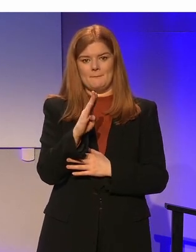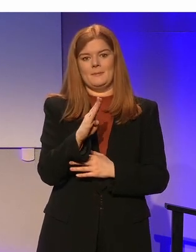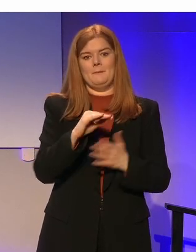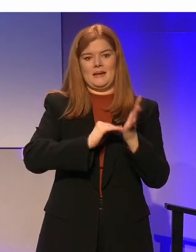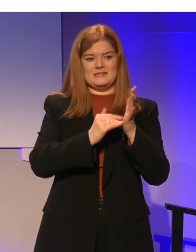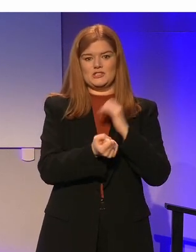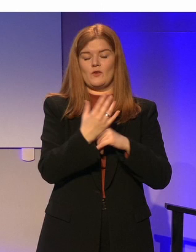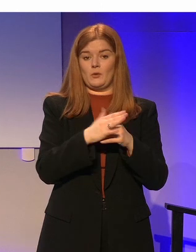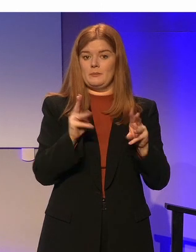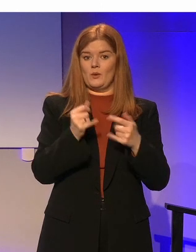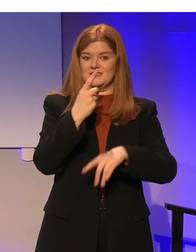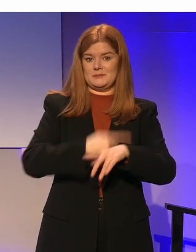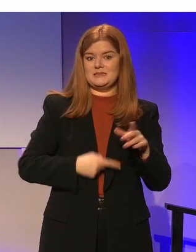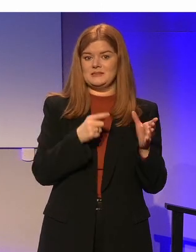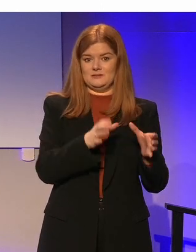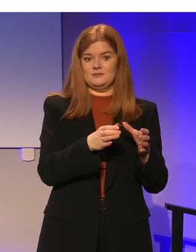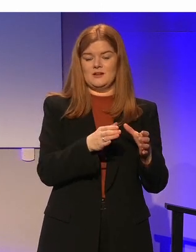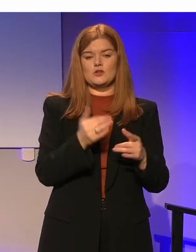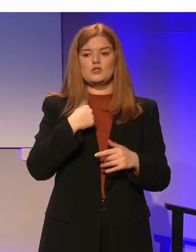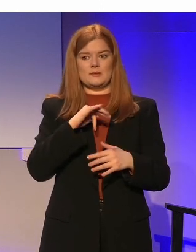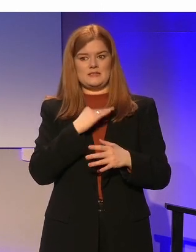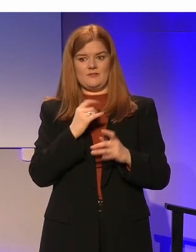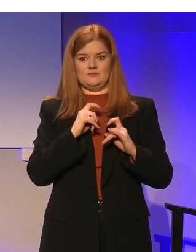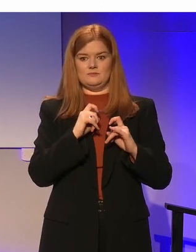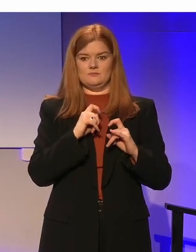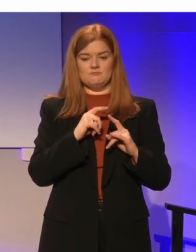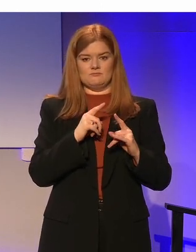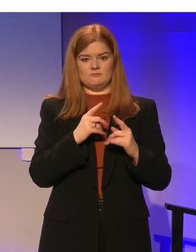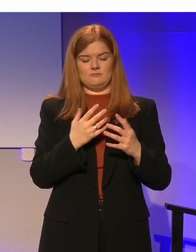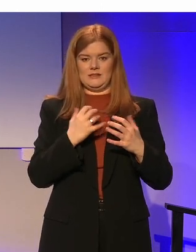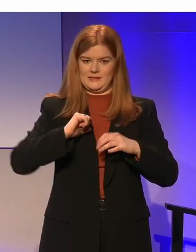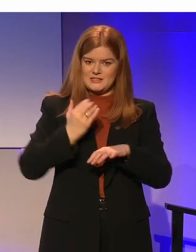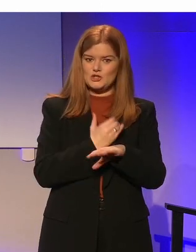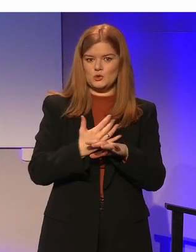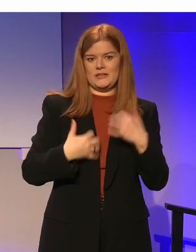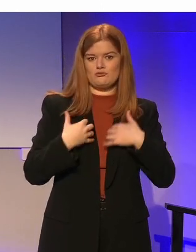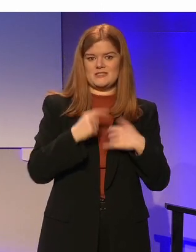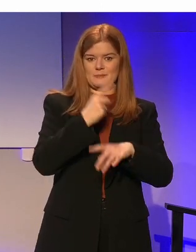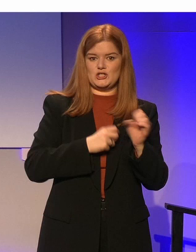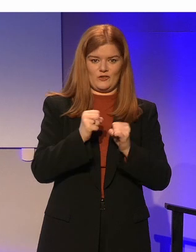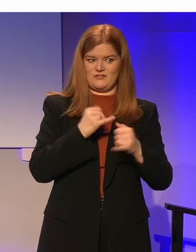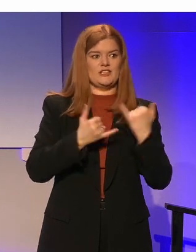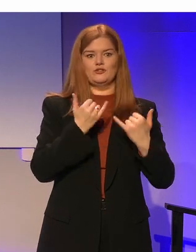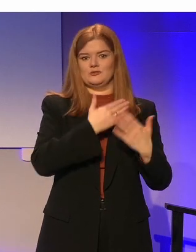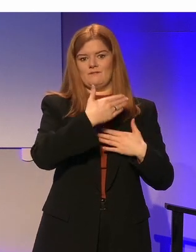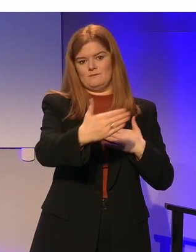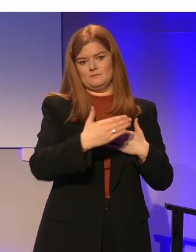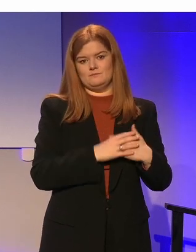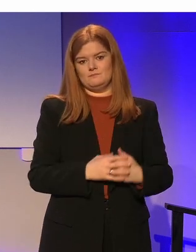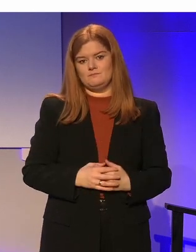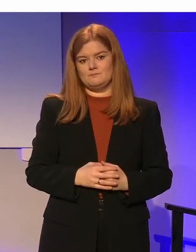maintenance issues for people with a disability. And I maintained that significant interest in disability services for many years